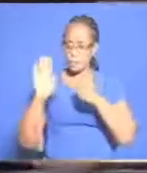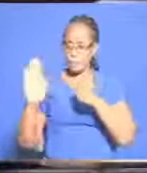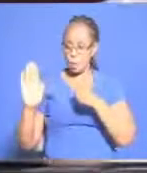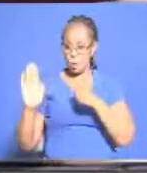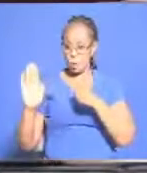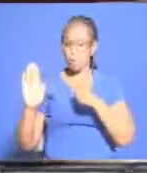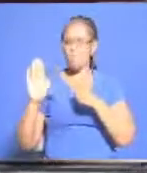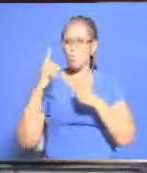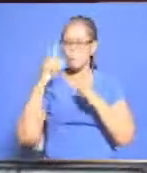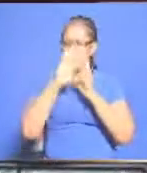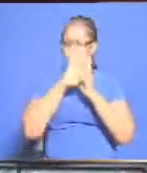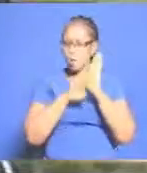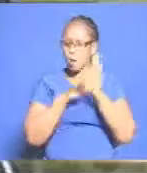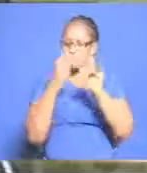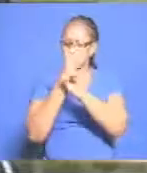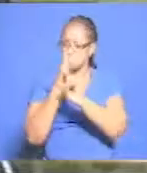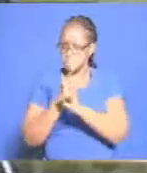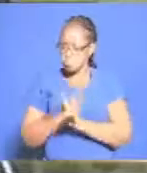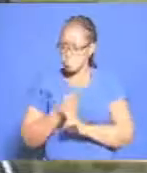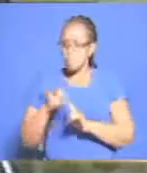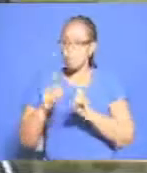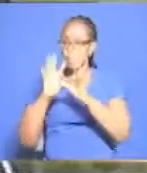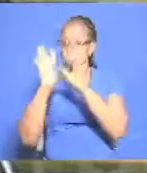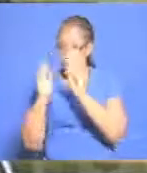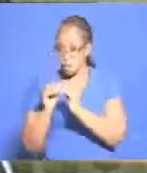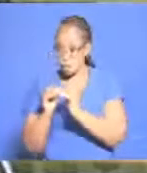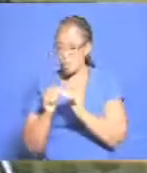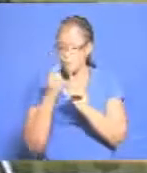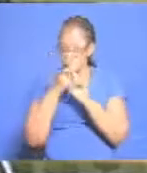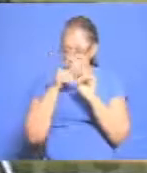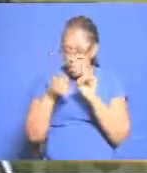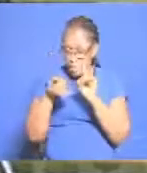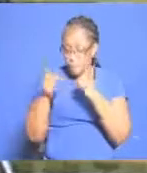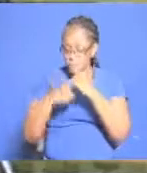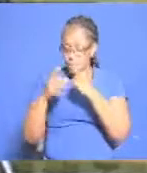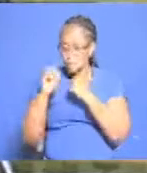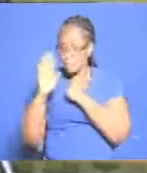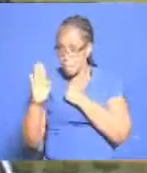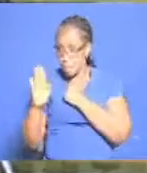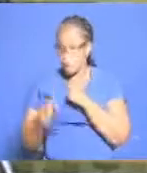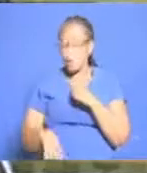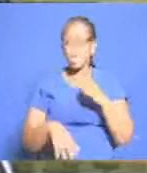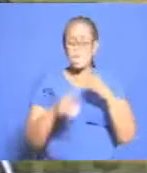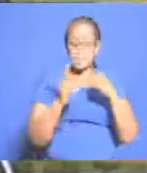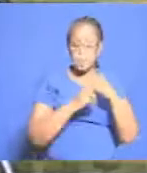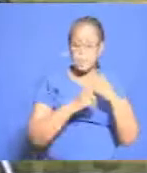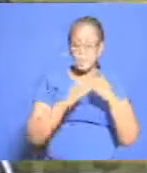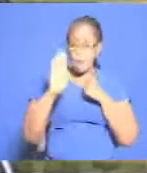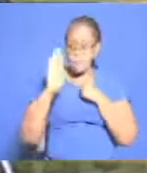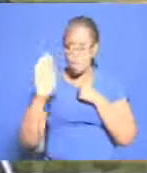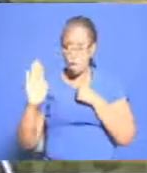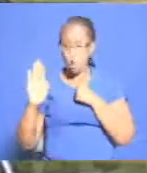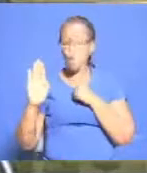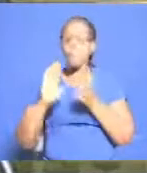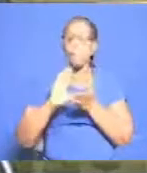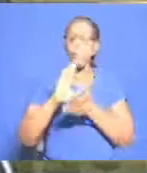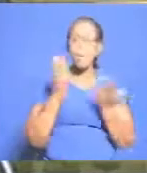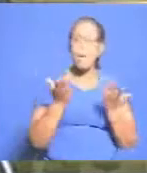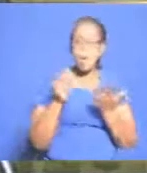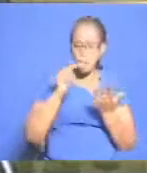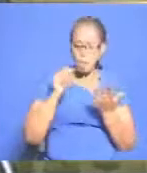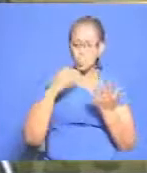relevant programs in this budget. Out of these, cash link 7 billion will go to the National Agricultural and